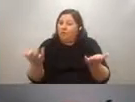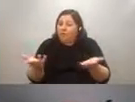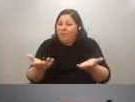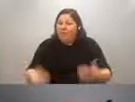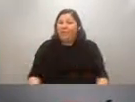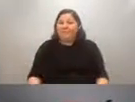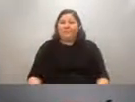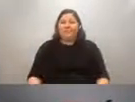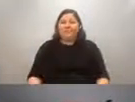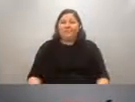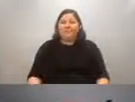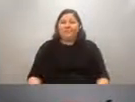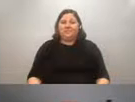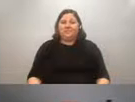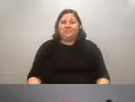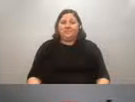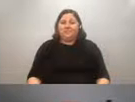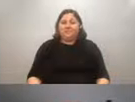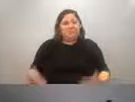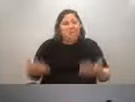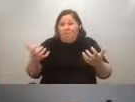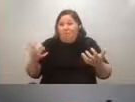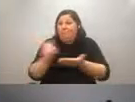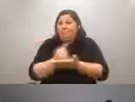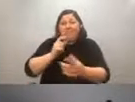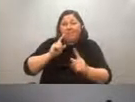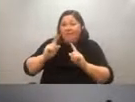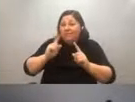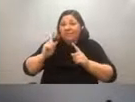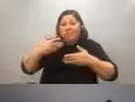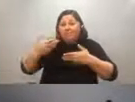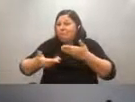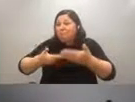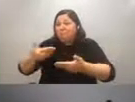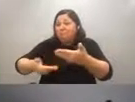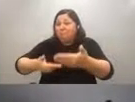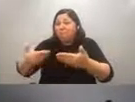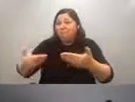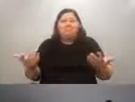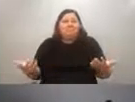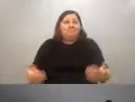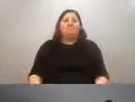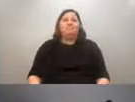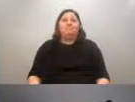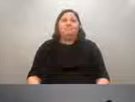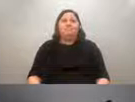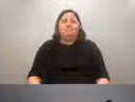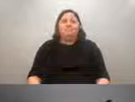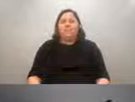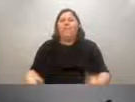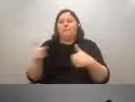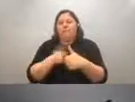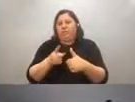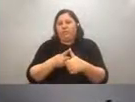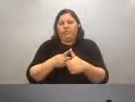well let's just make this a conversation as we go through here um so here i just wanted to give folks first of all